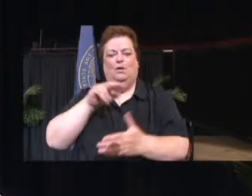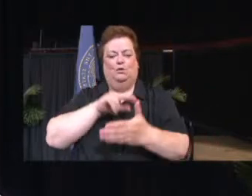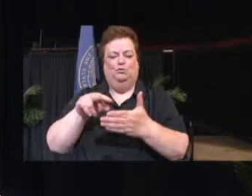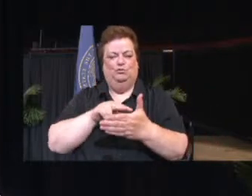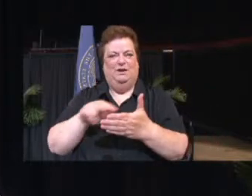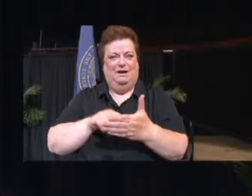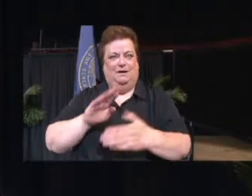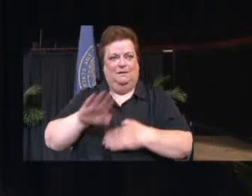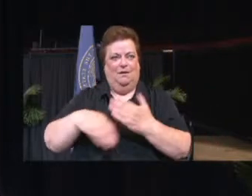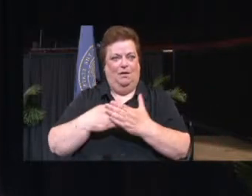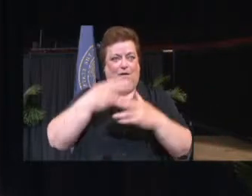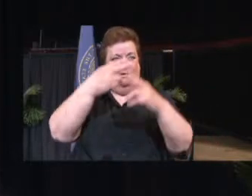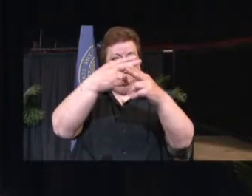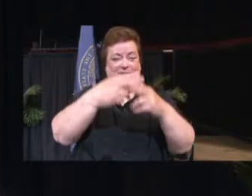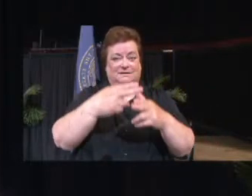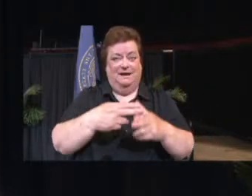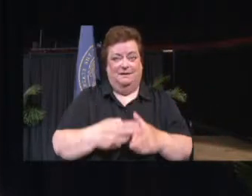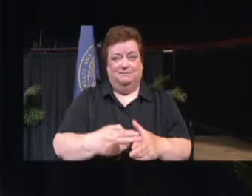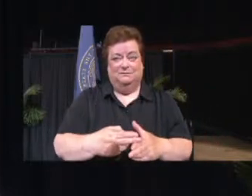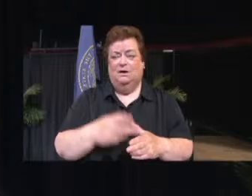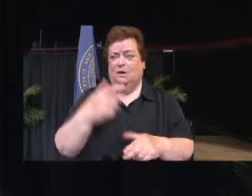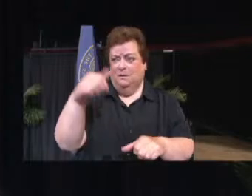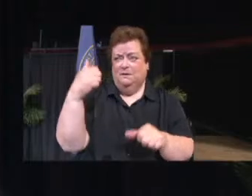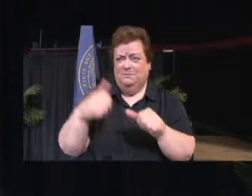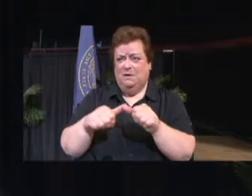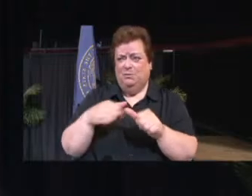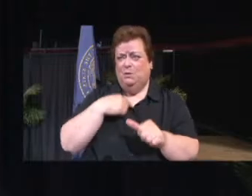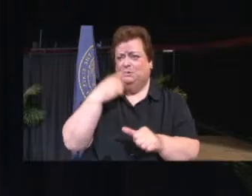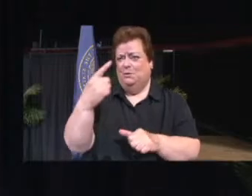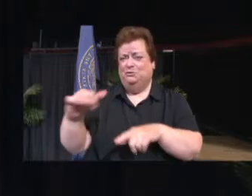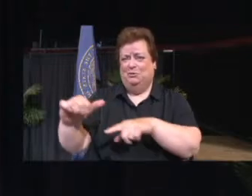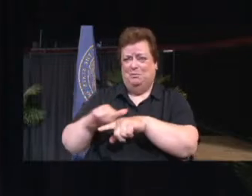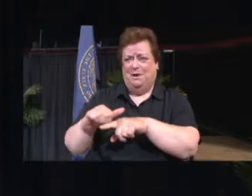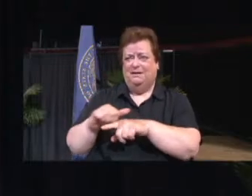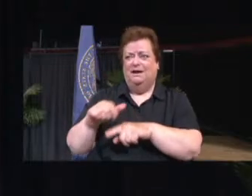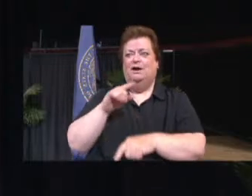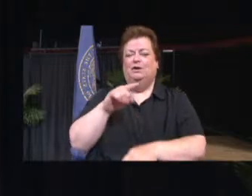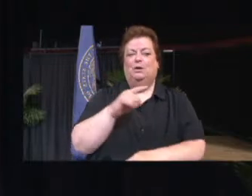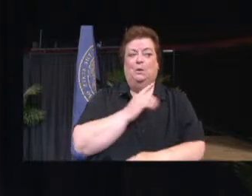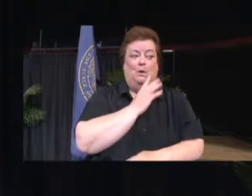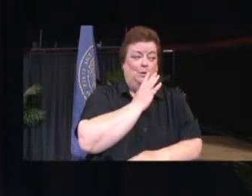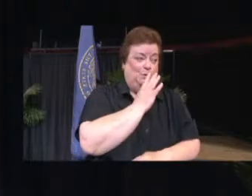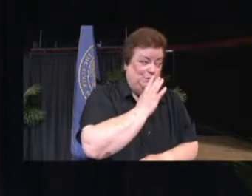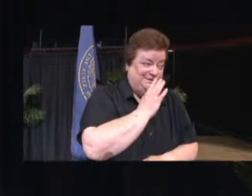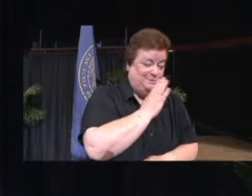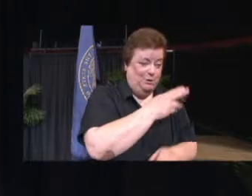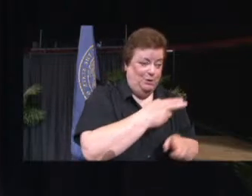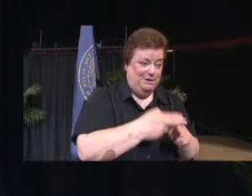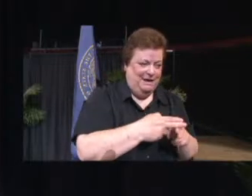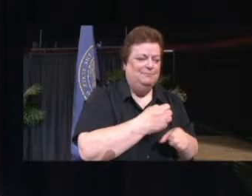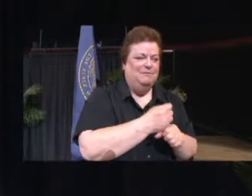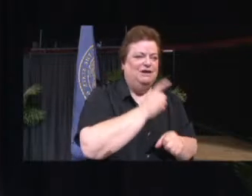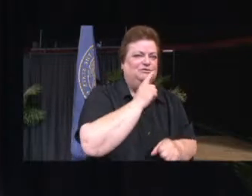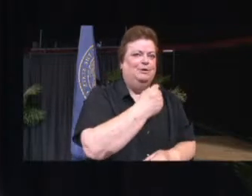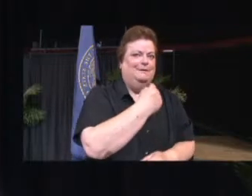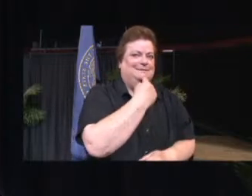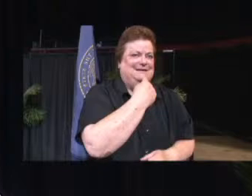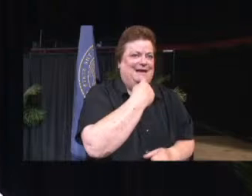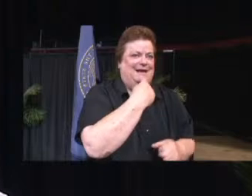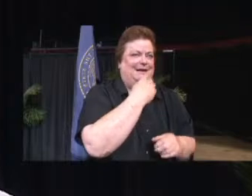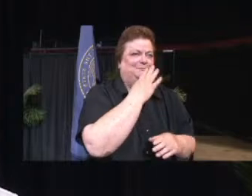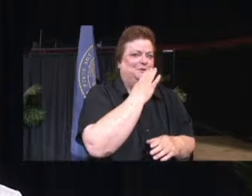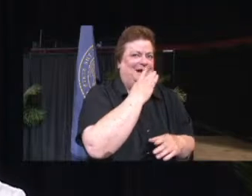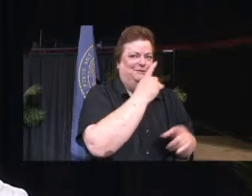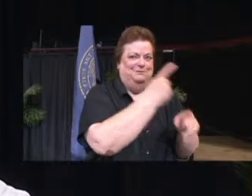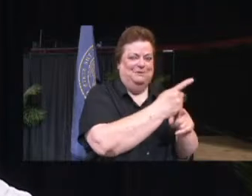roll. Okay? Remember what we told you at commencement practice? You whisper your name to them to make sure they get it right. You're